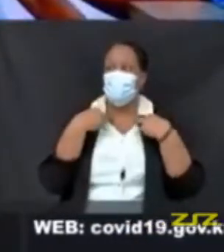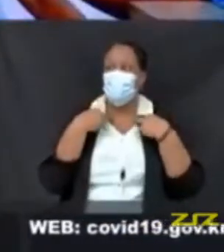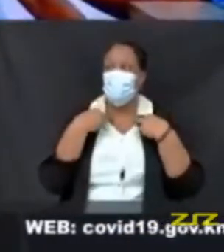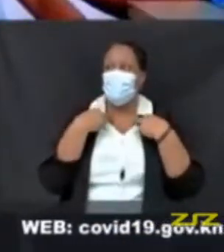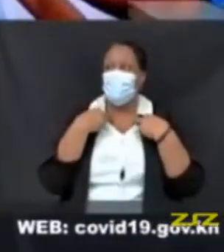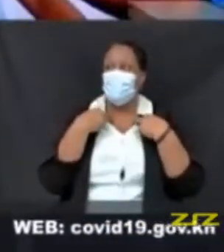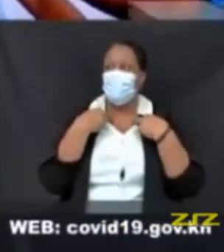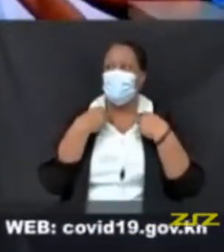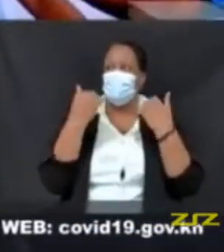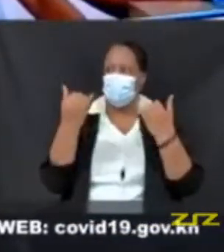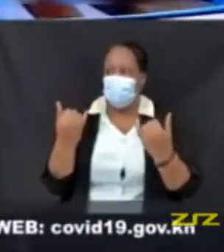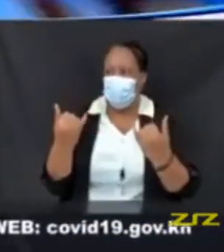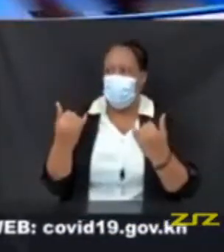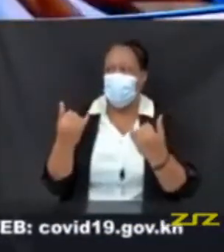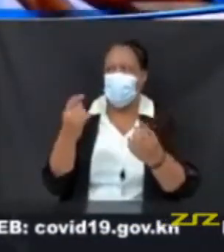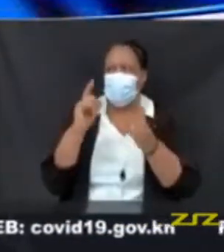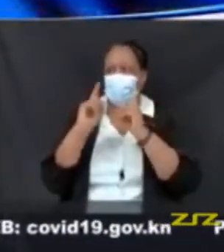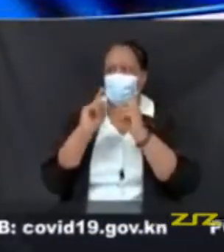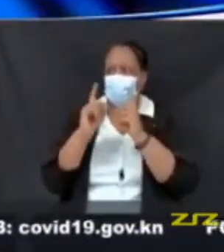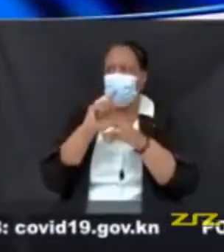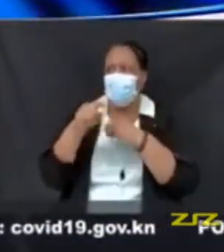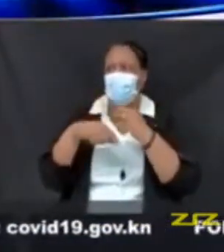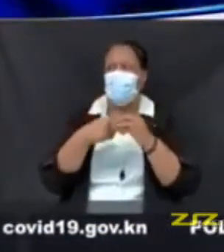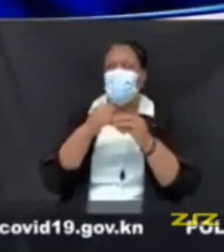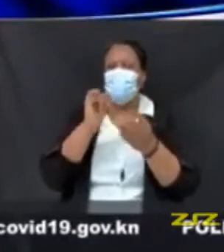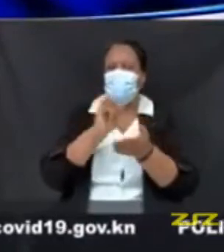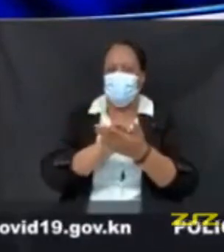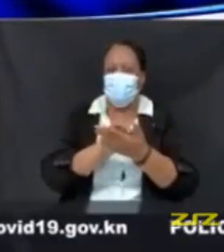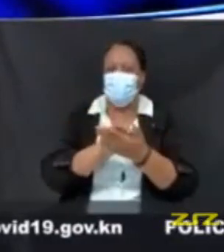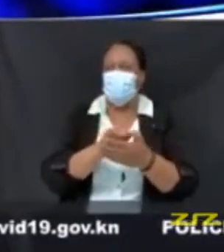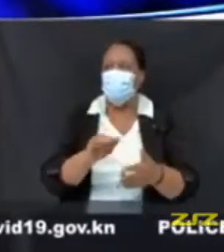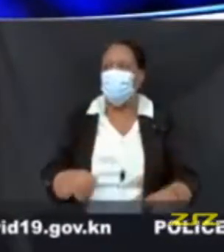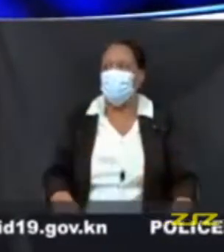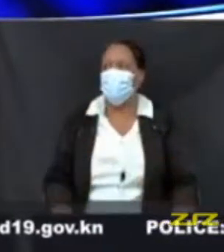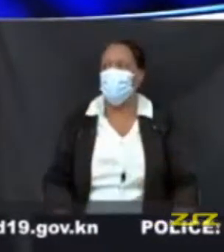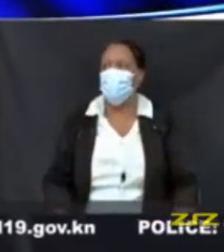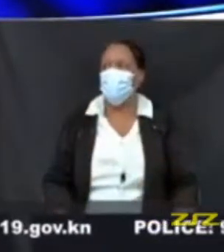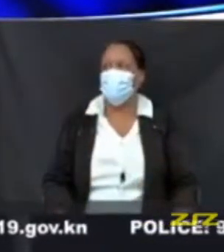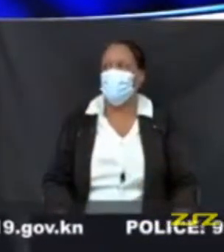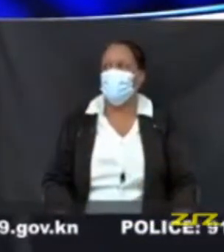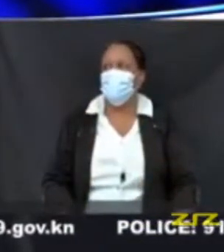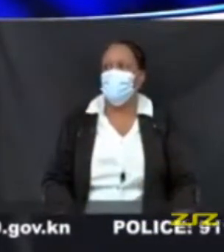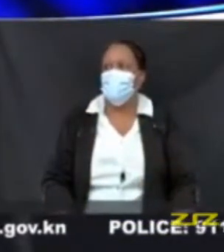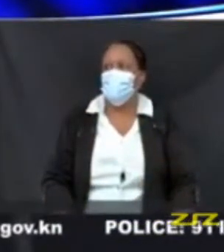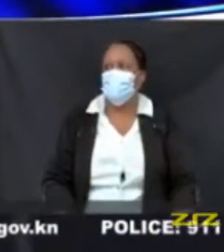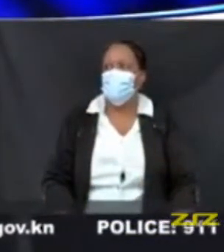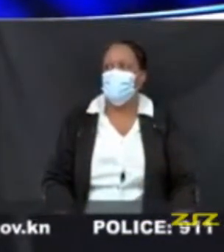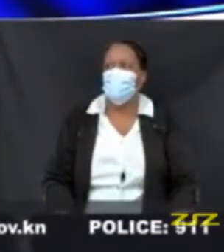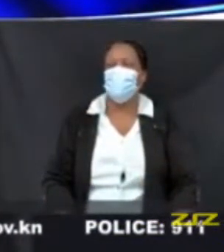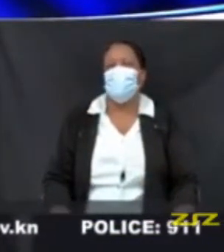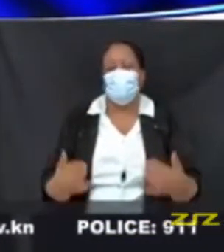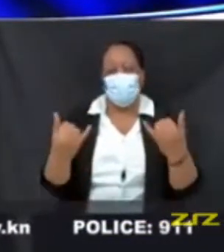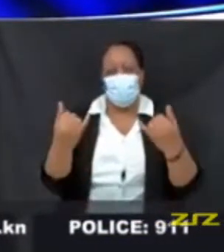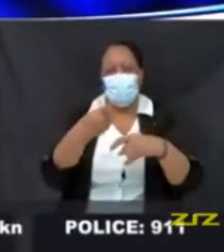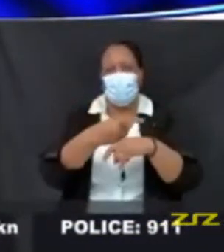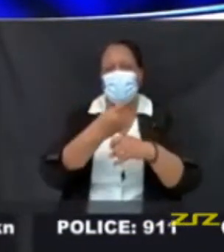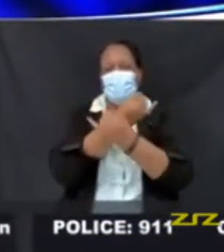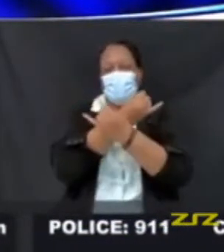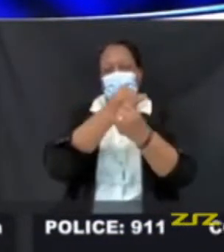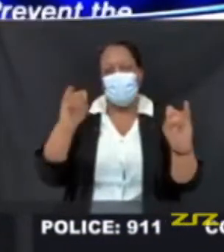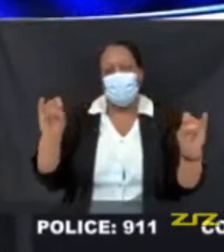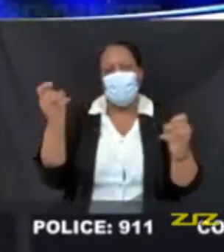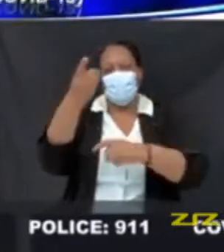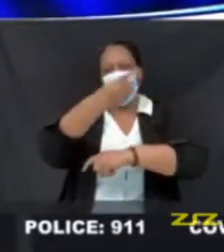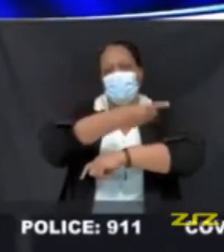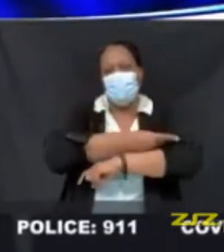address by myself as the co-chair of the Disaster Mitigation Council on the occasion of International Day for Disaster